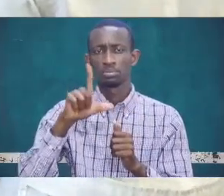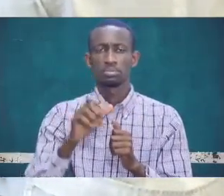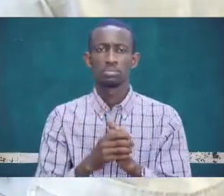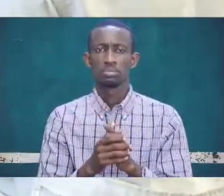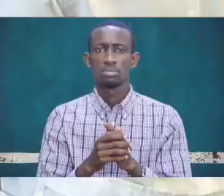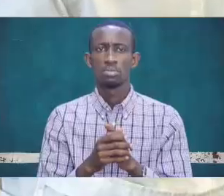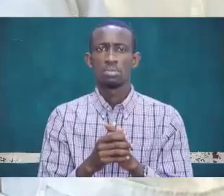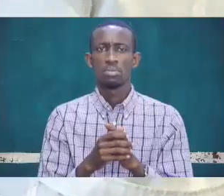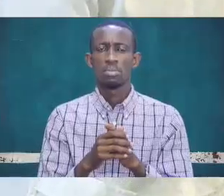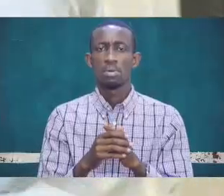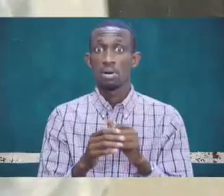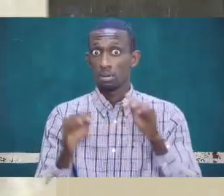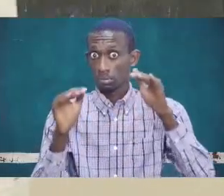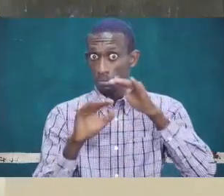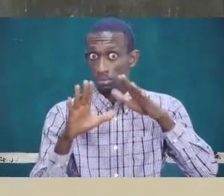under which